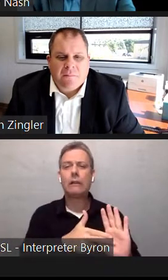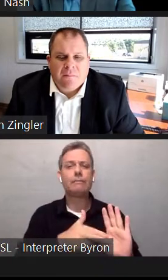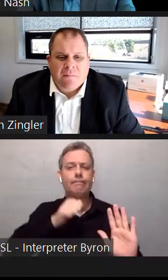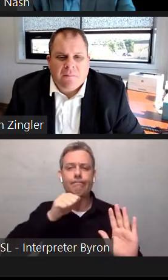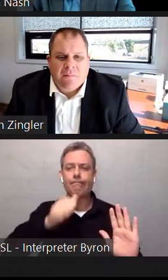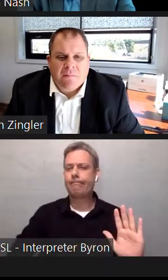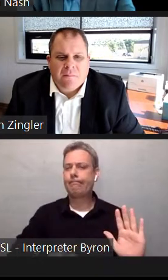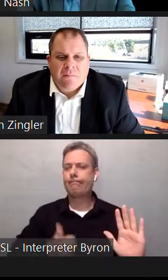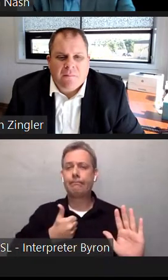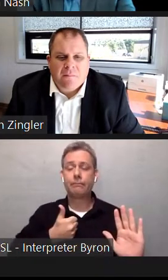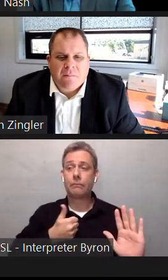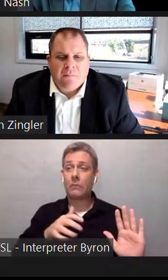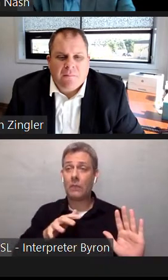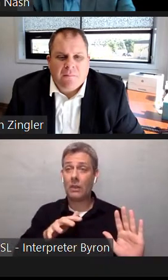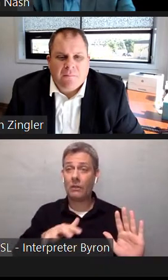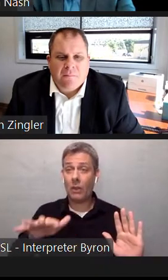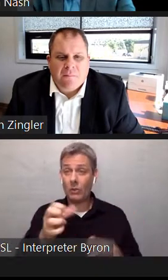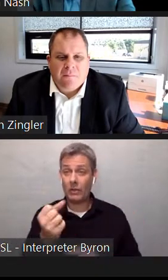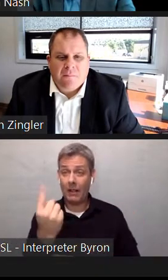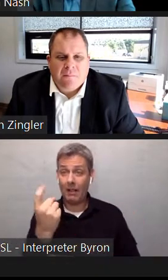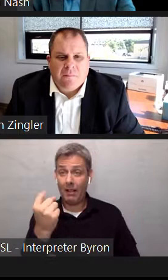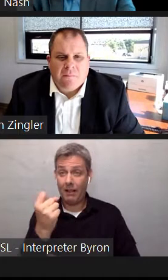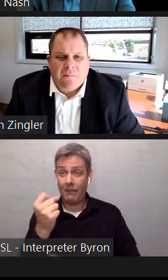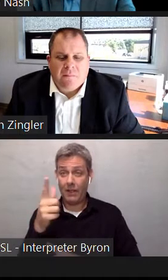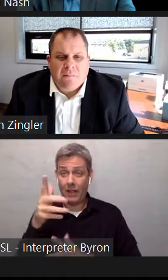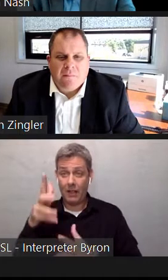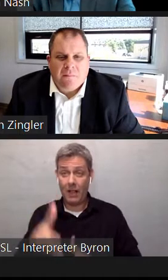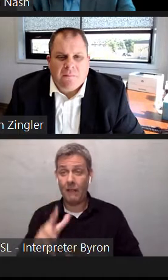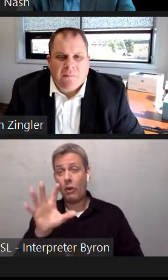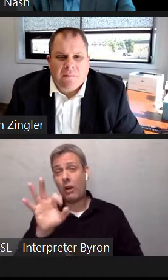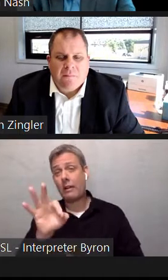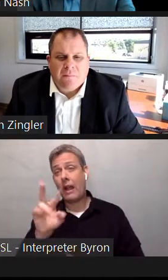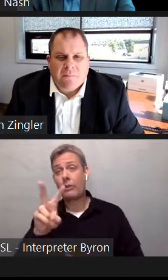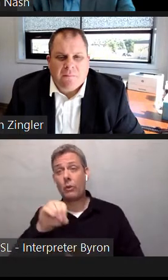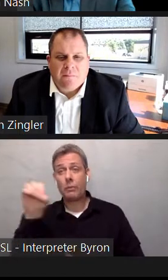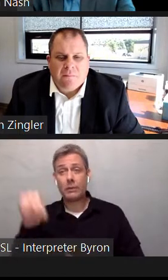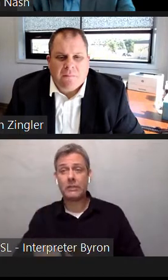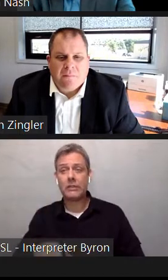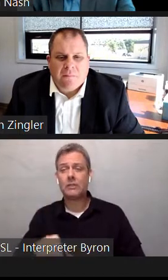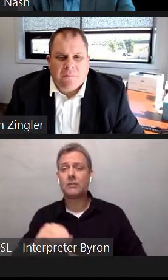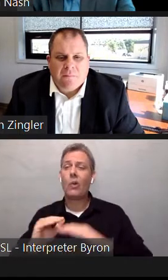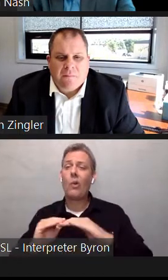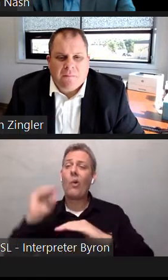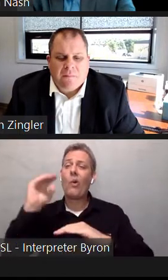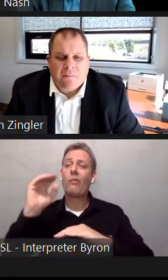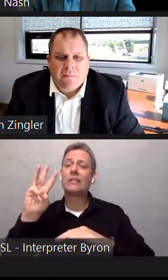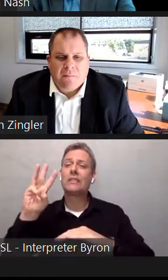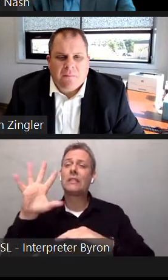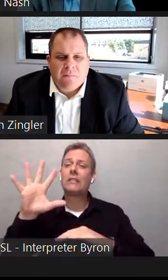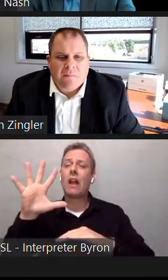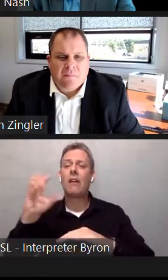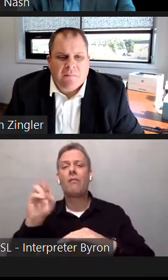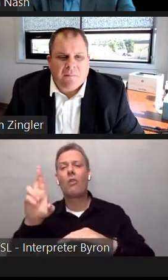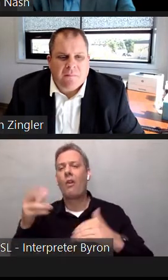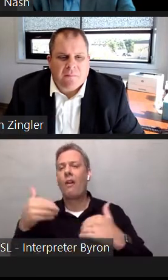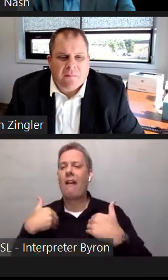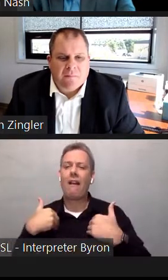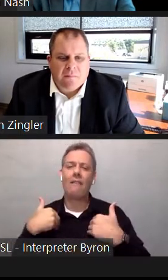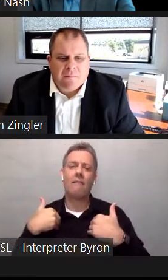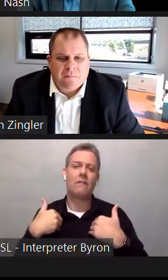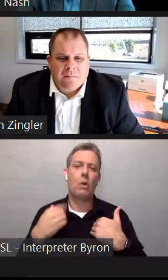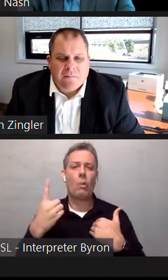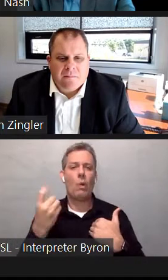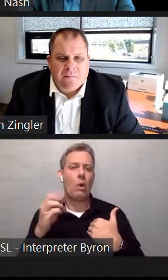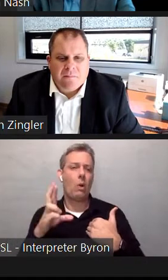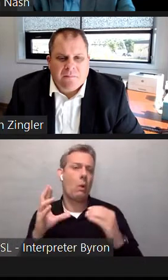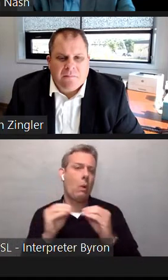Of those, 11 out of the 12, or 92%, were either over the age of 65 or had one or more of the risk factors in addition to